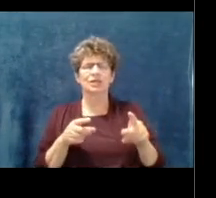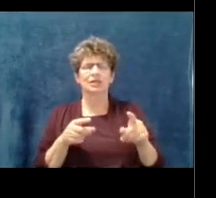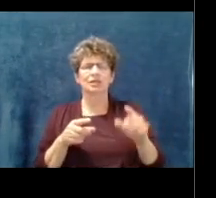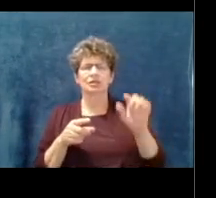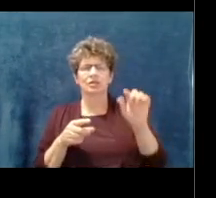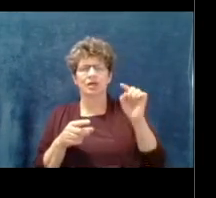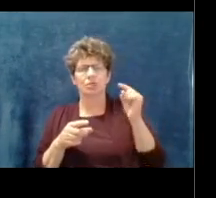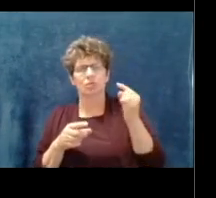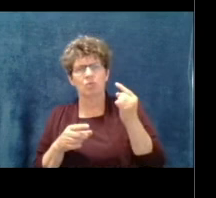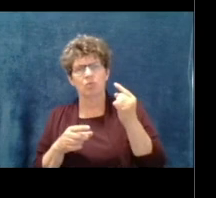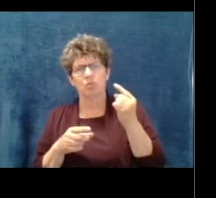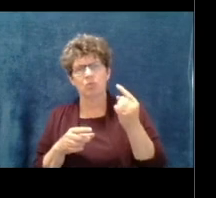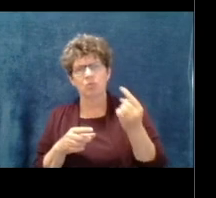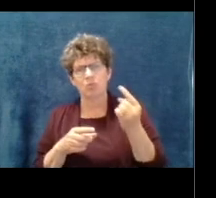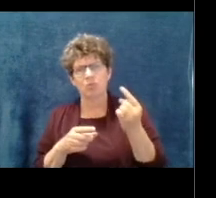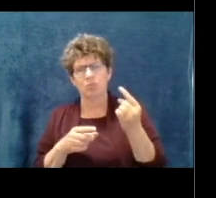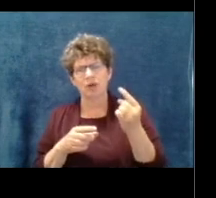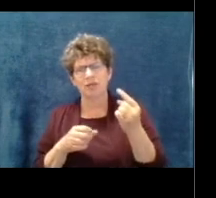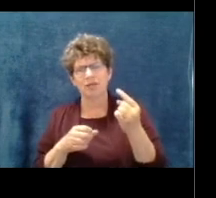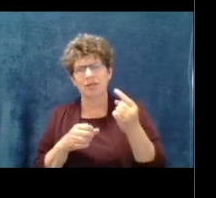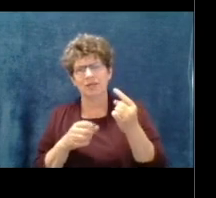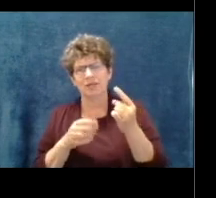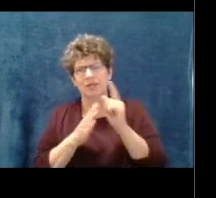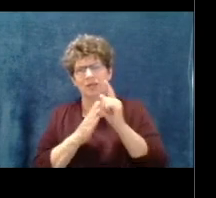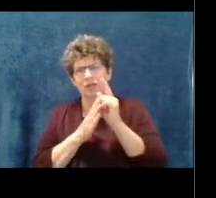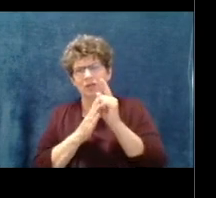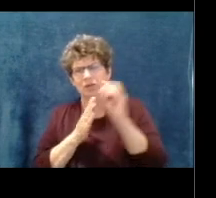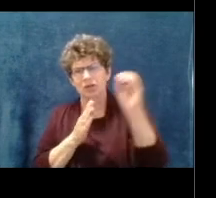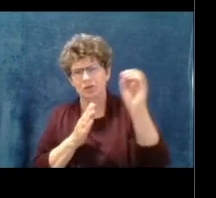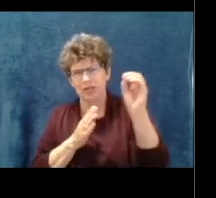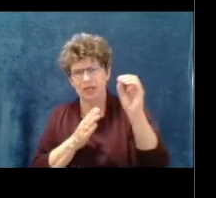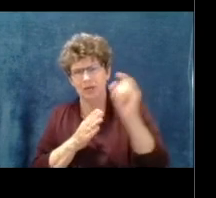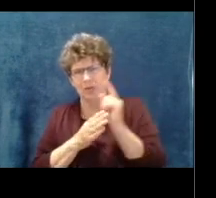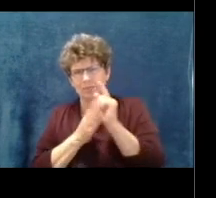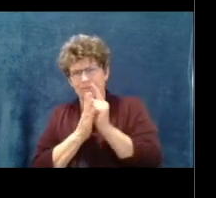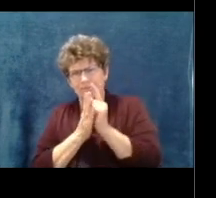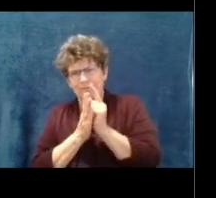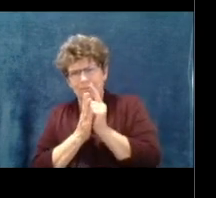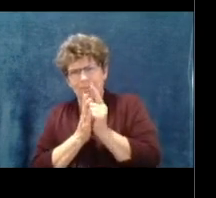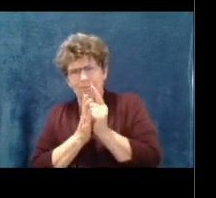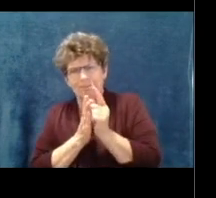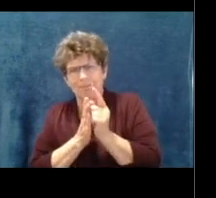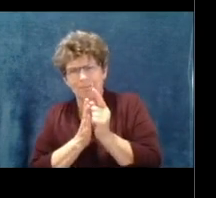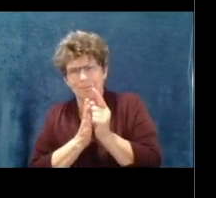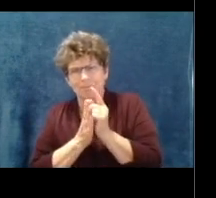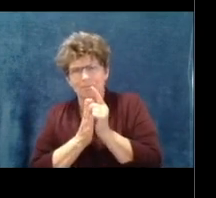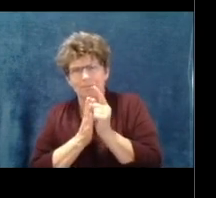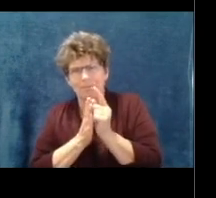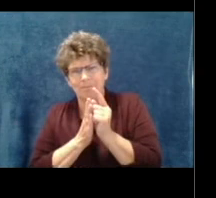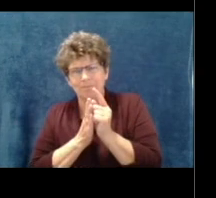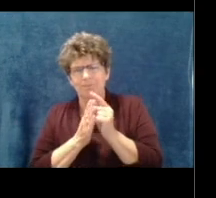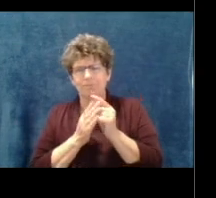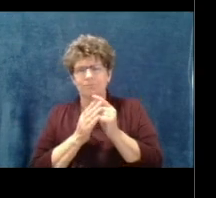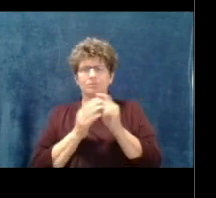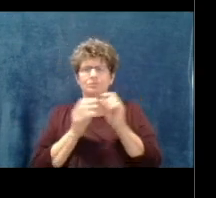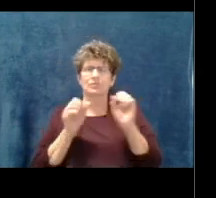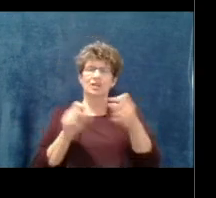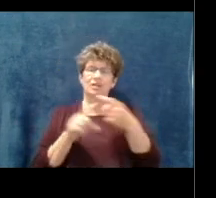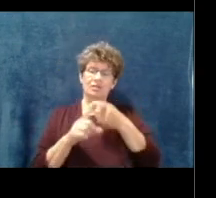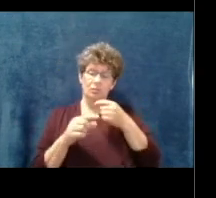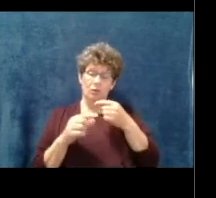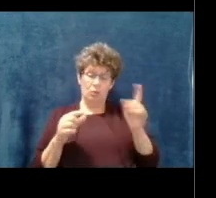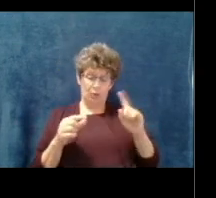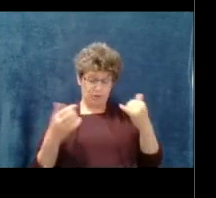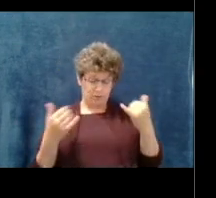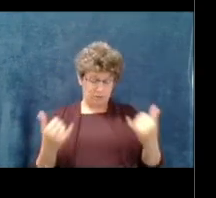where you are headed and where you want to be. It's not necessarily the result of really significant or even kind of conscious decisions, but rather